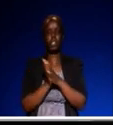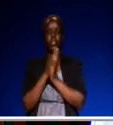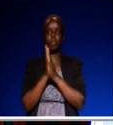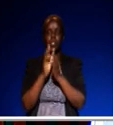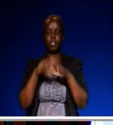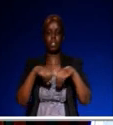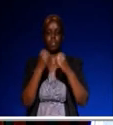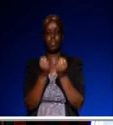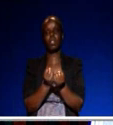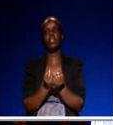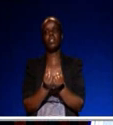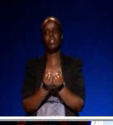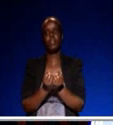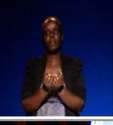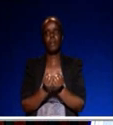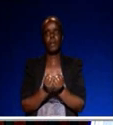society.